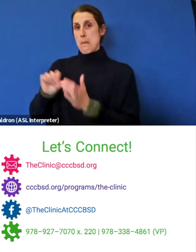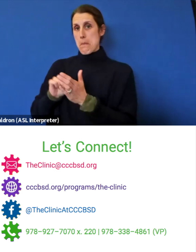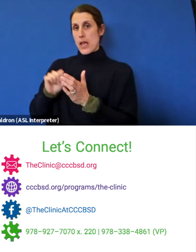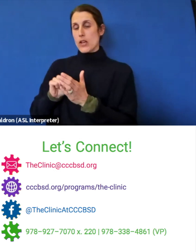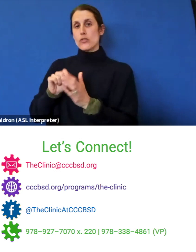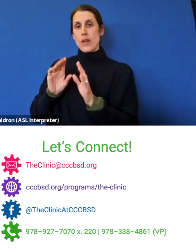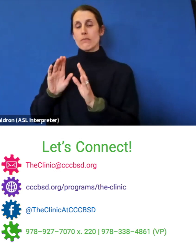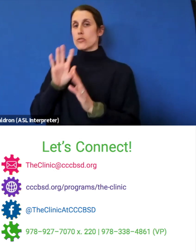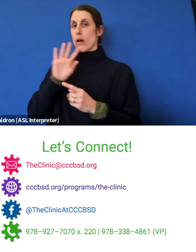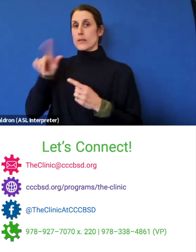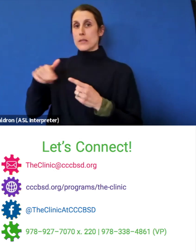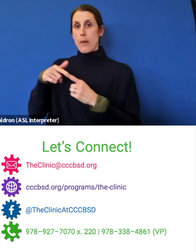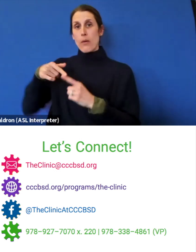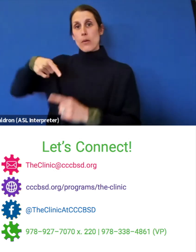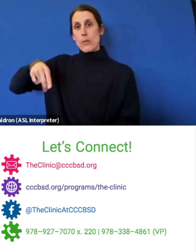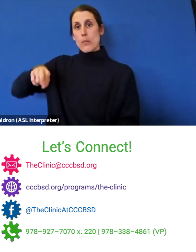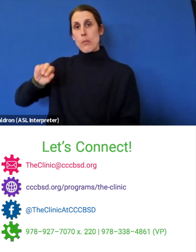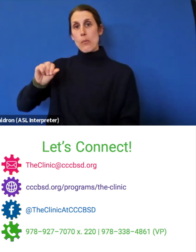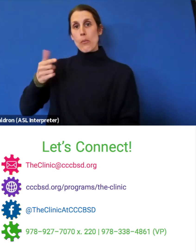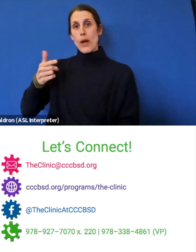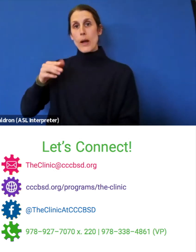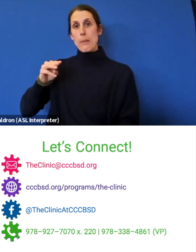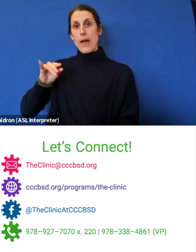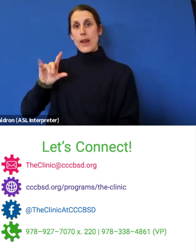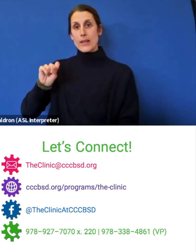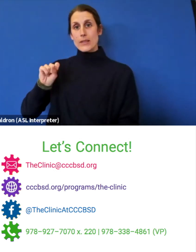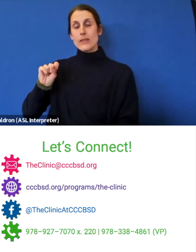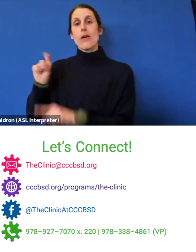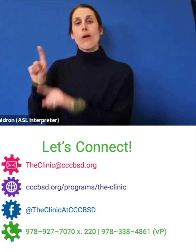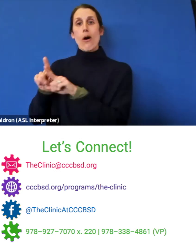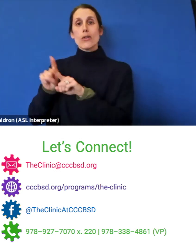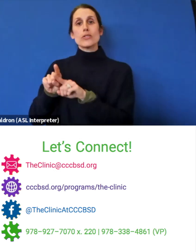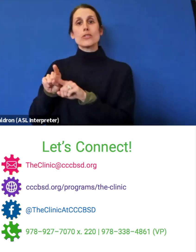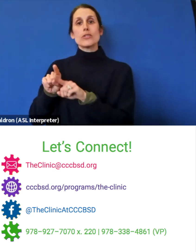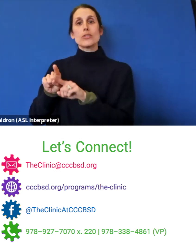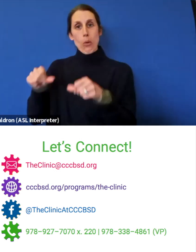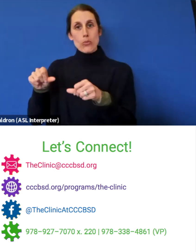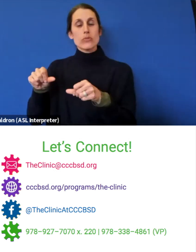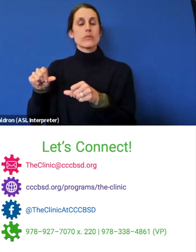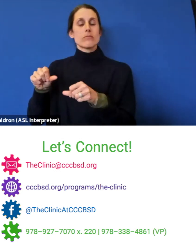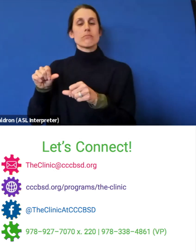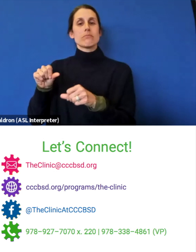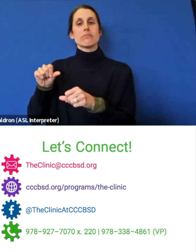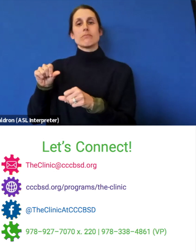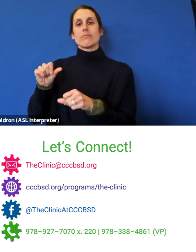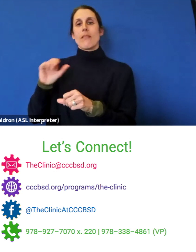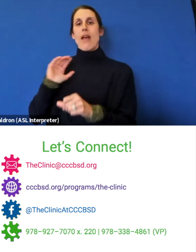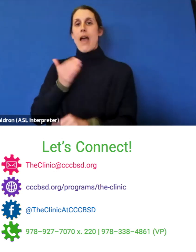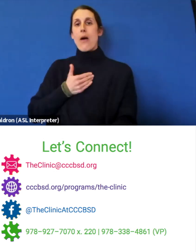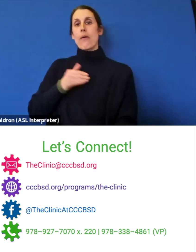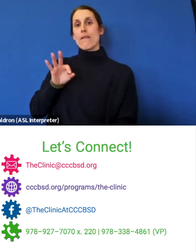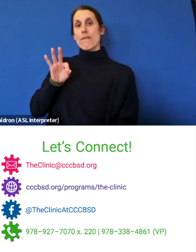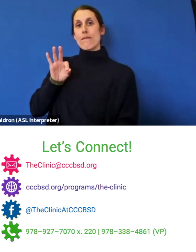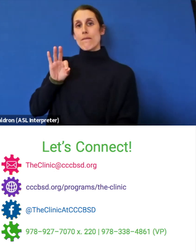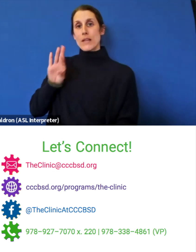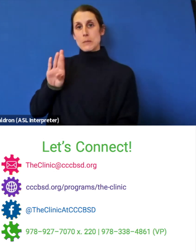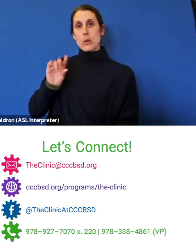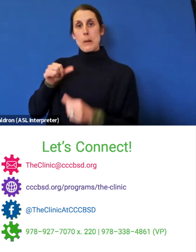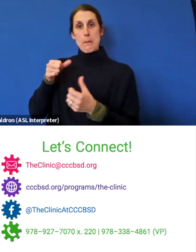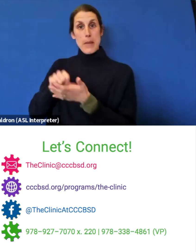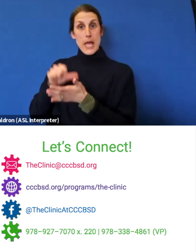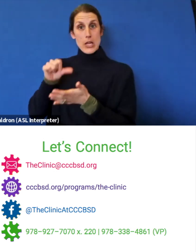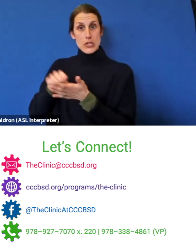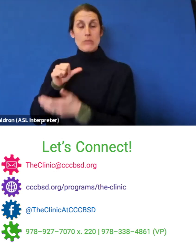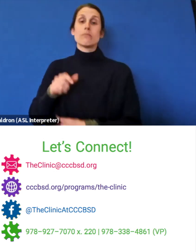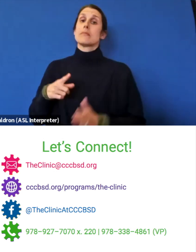our link to our Facebook. So please follow us on Facebook, because if we have events, even if we are not necessarily sponsoring the event,